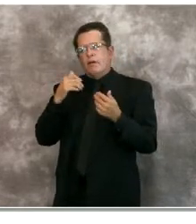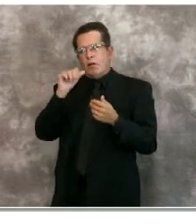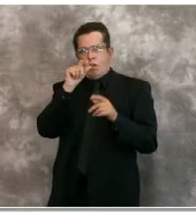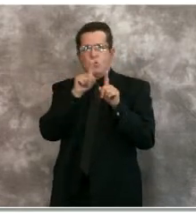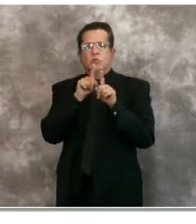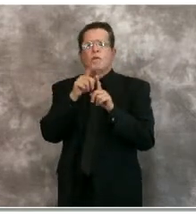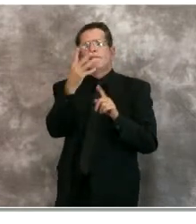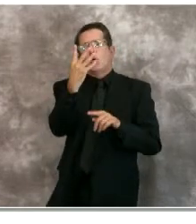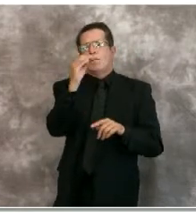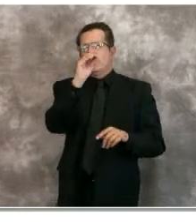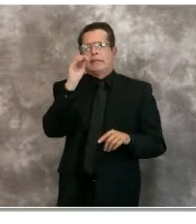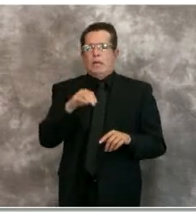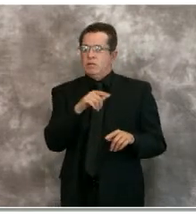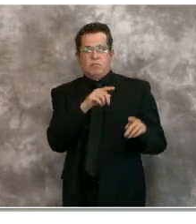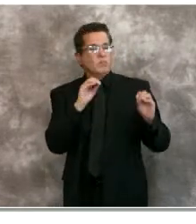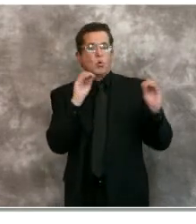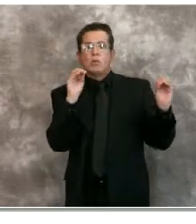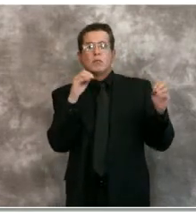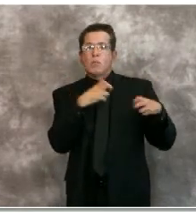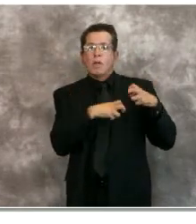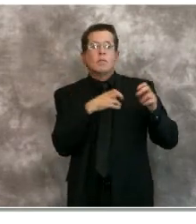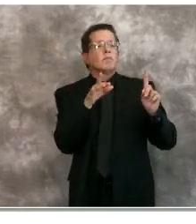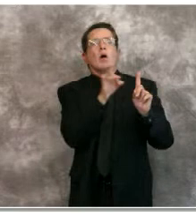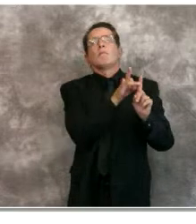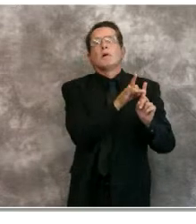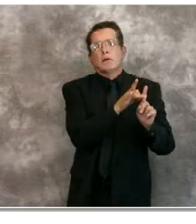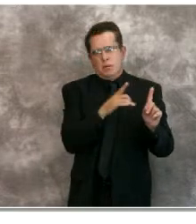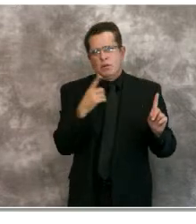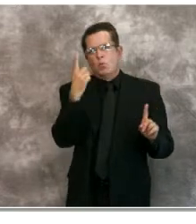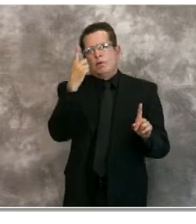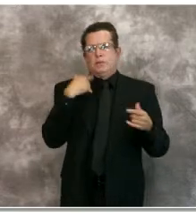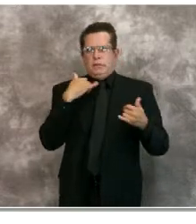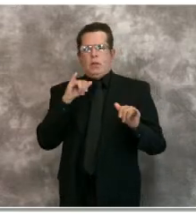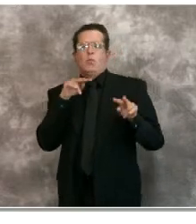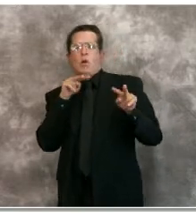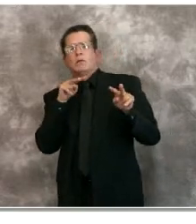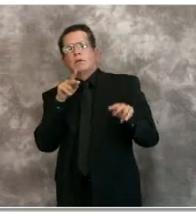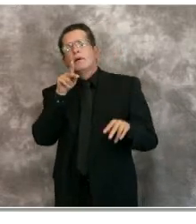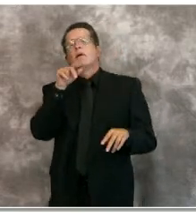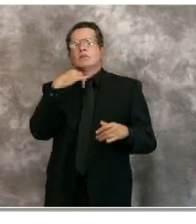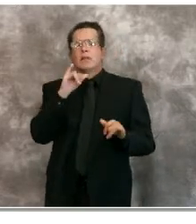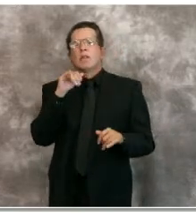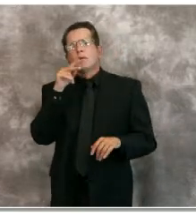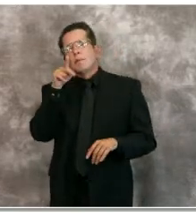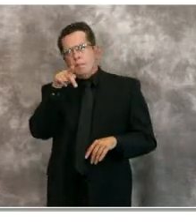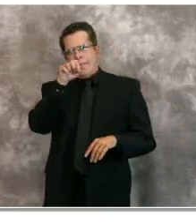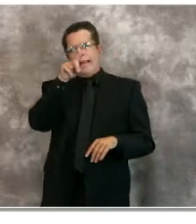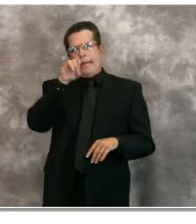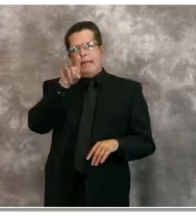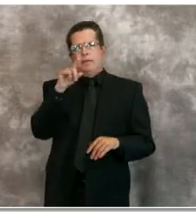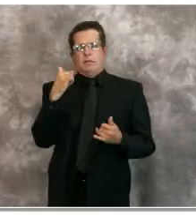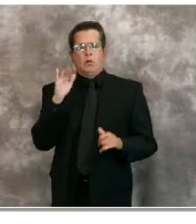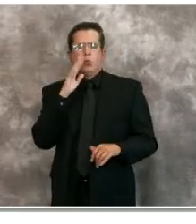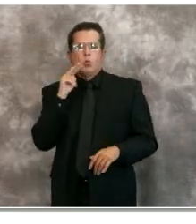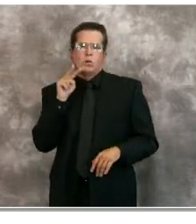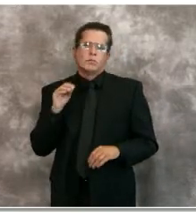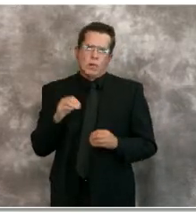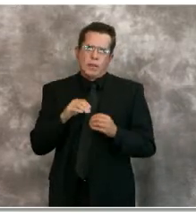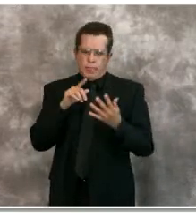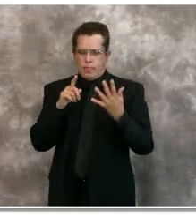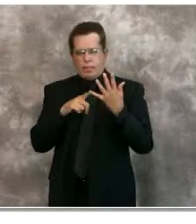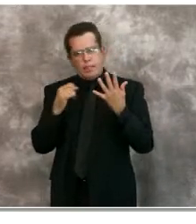or 4% did not, and one is still pending. We have data